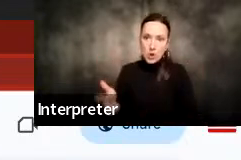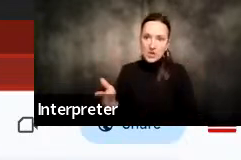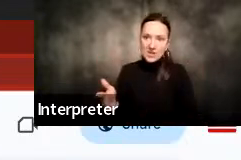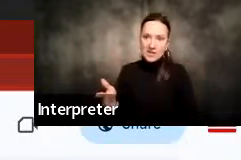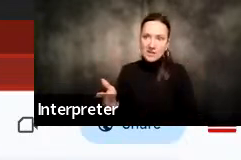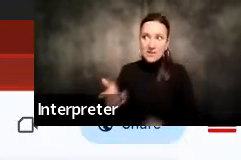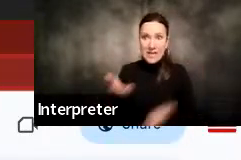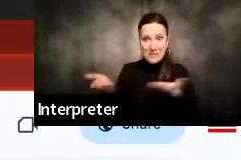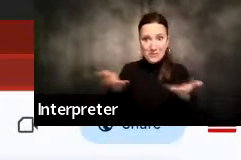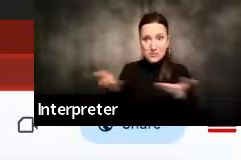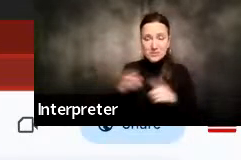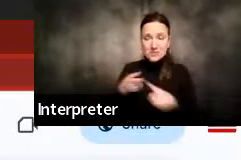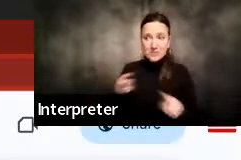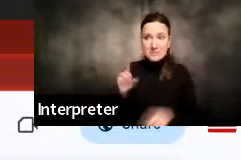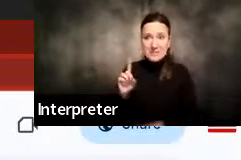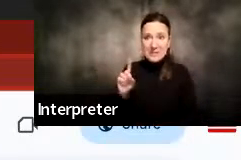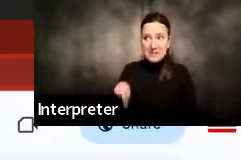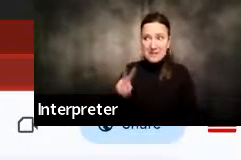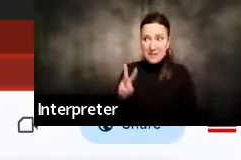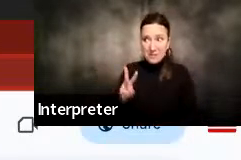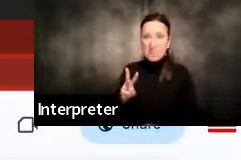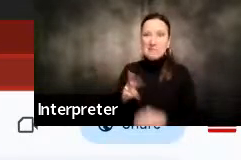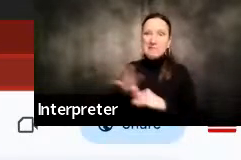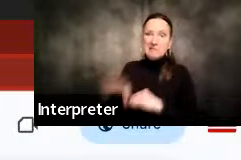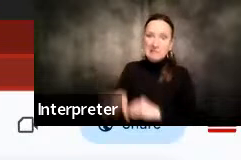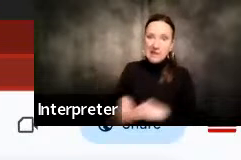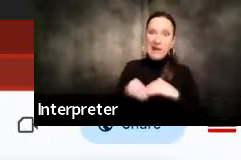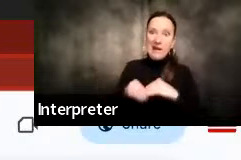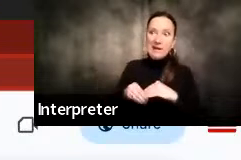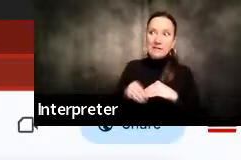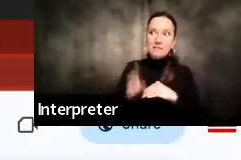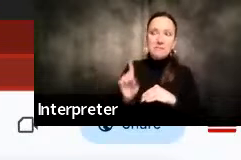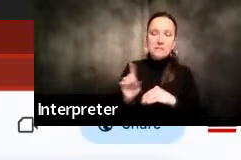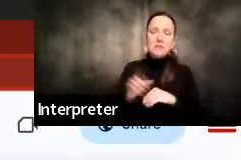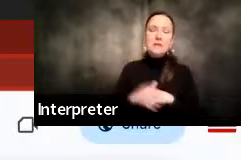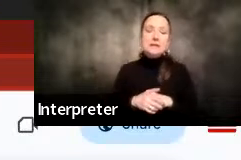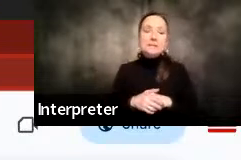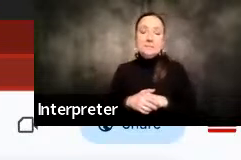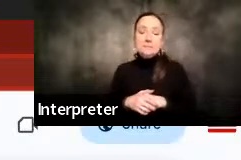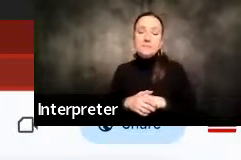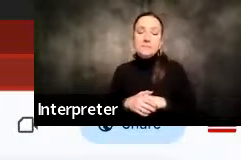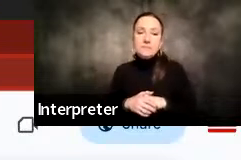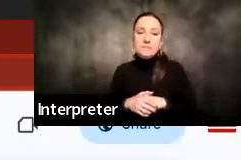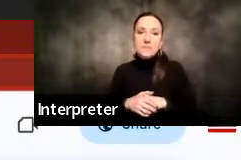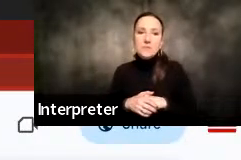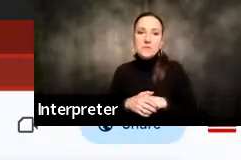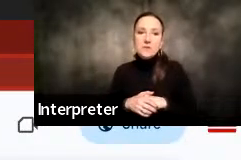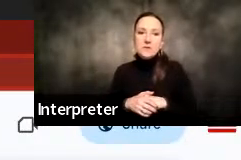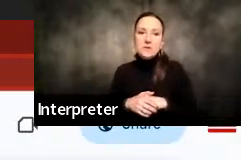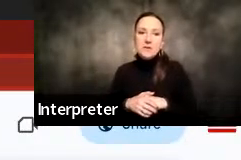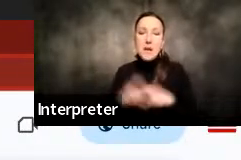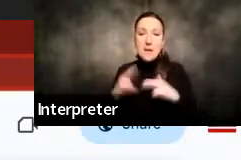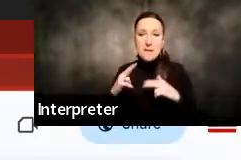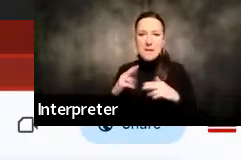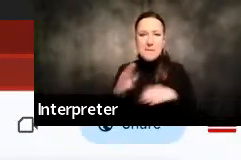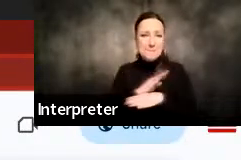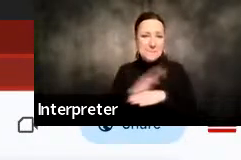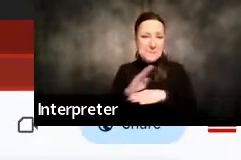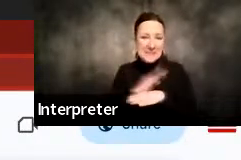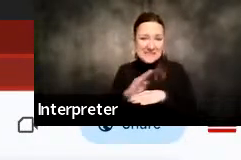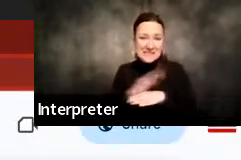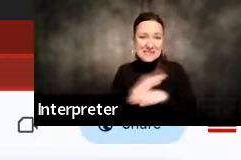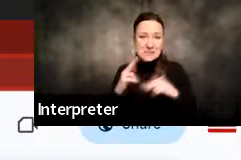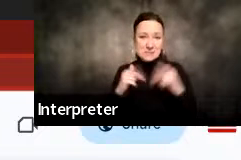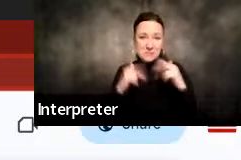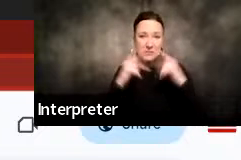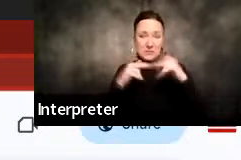DPW. I'd like to add another layer to that, which is commercial properties, or I guess I should say buildings